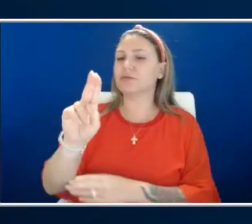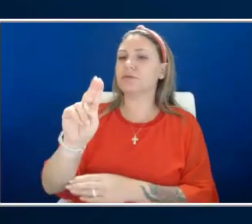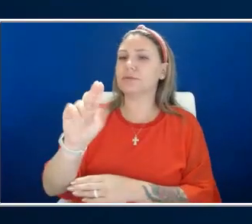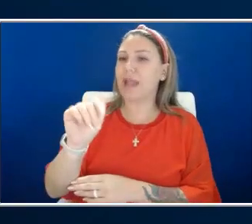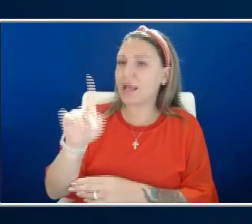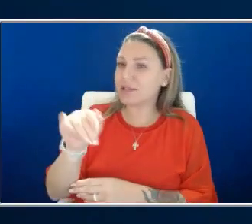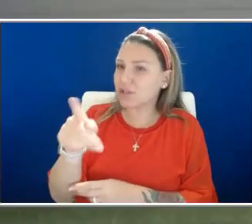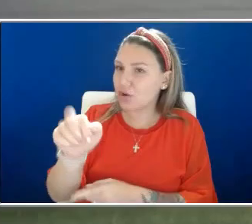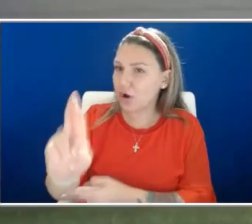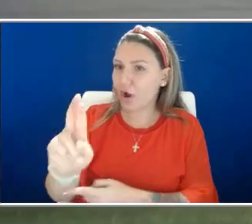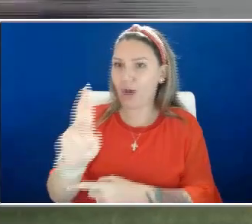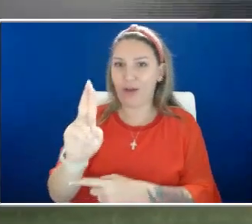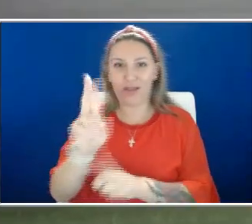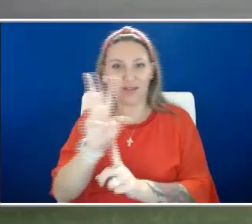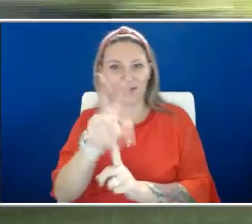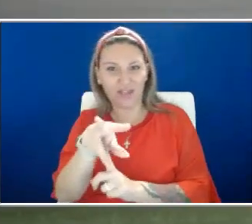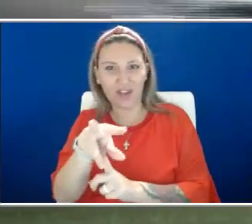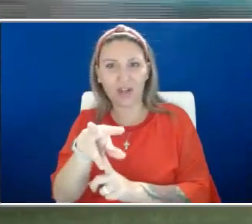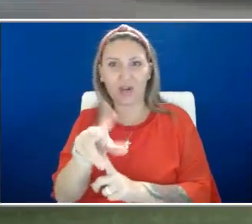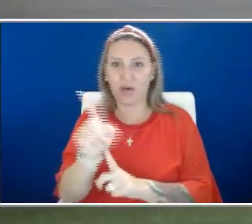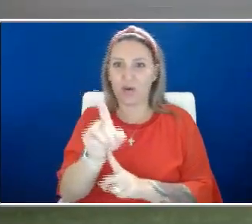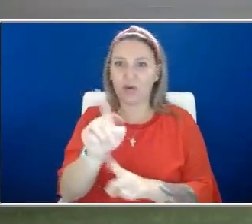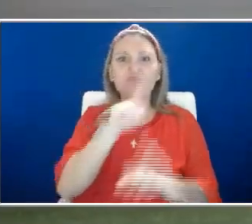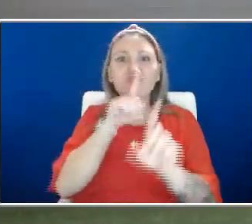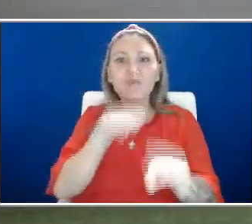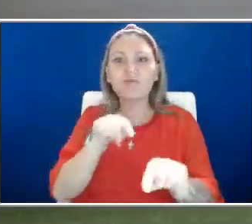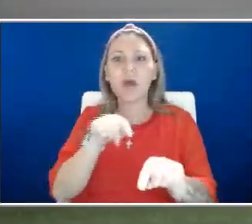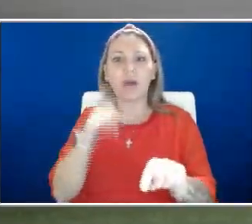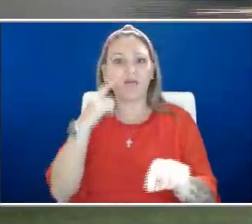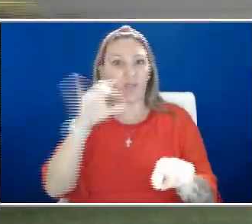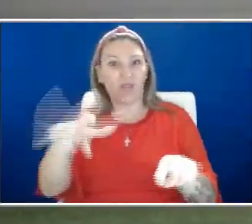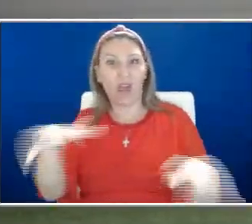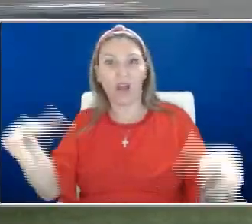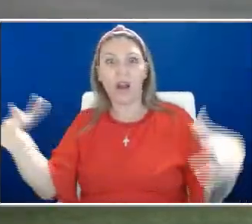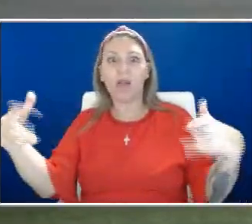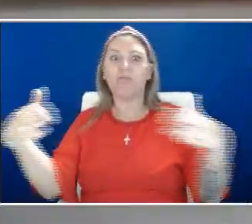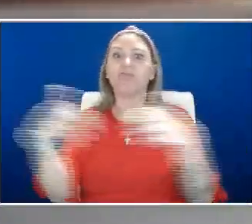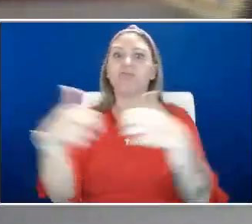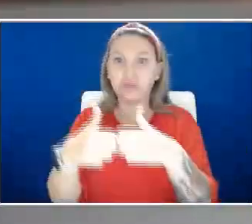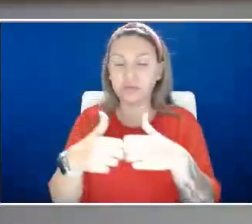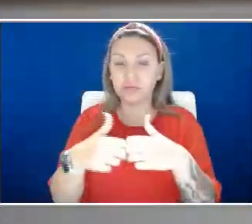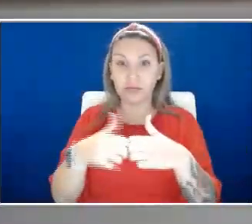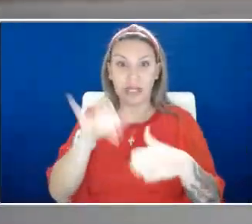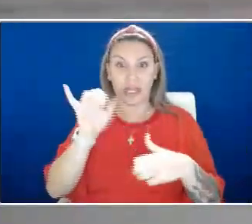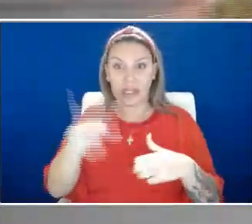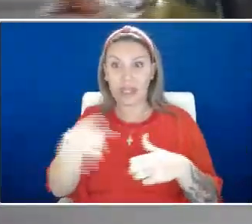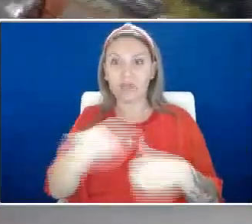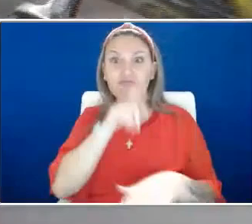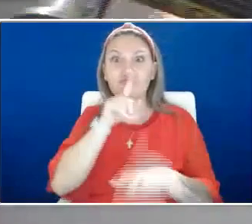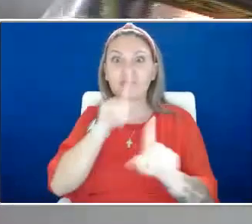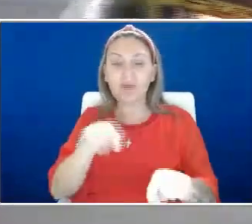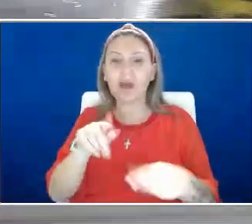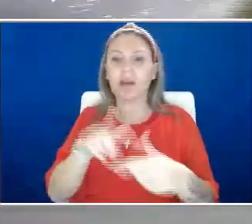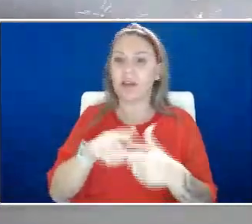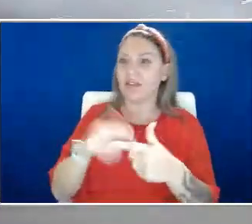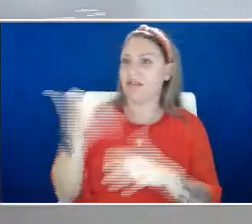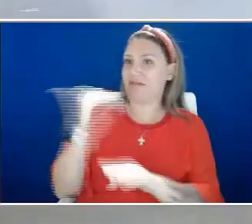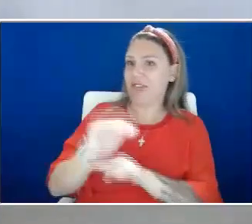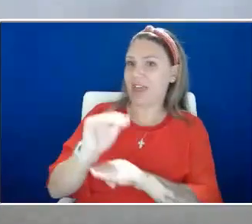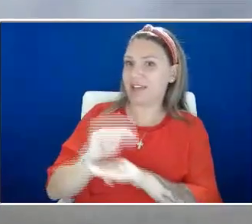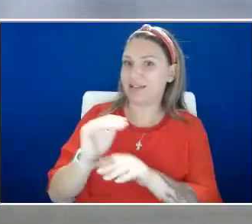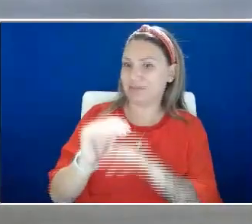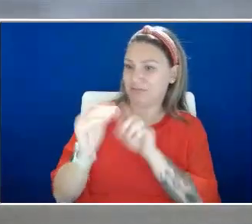you, and there was a video where you responded to this crash that we're going to see. Yep, that was the one. You responded to that. And then last night you were just across the parking